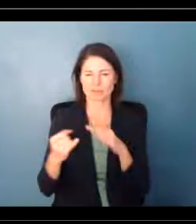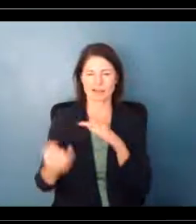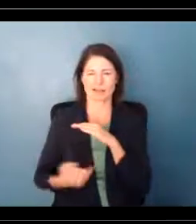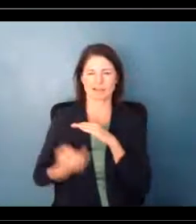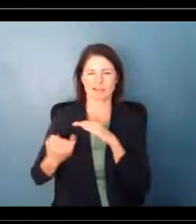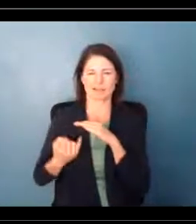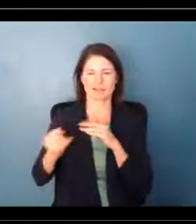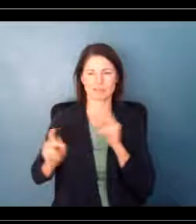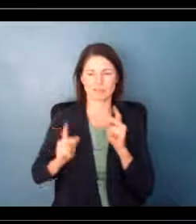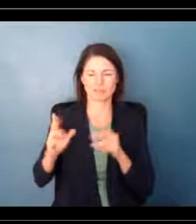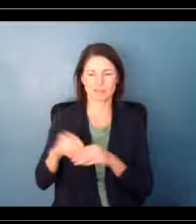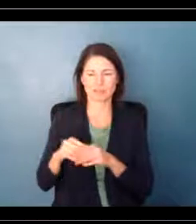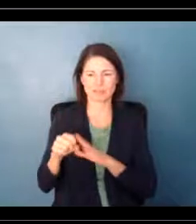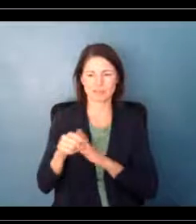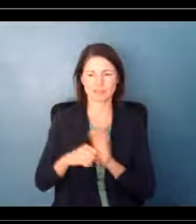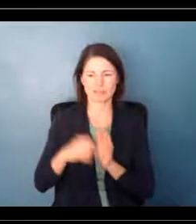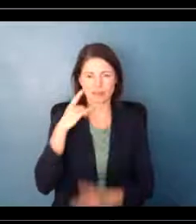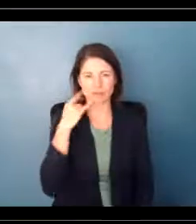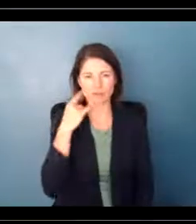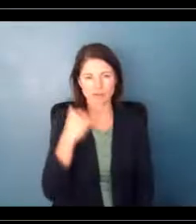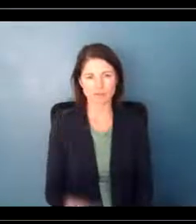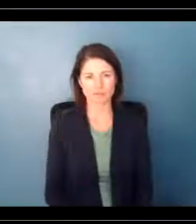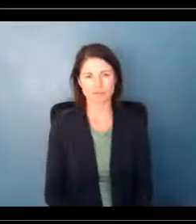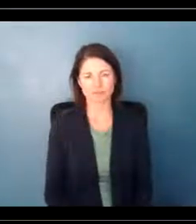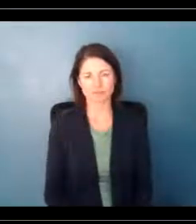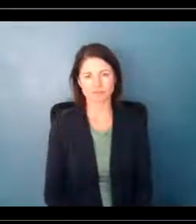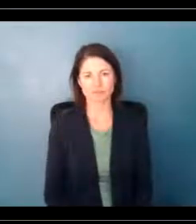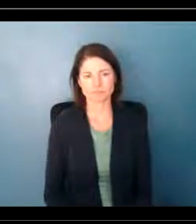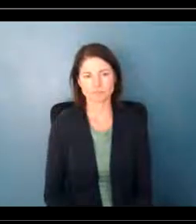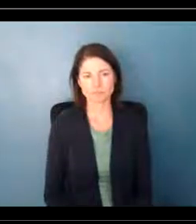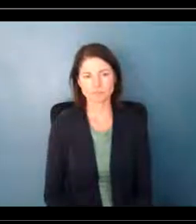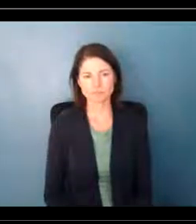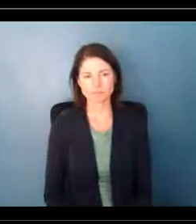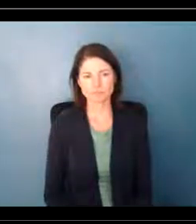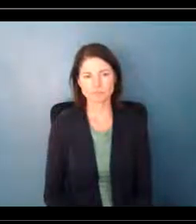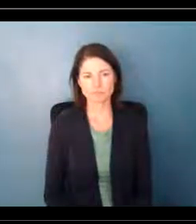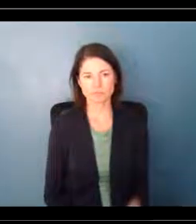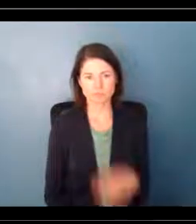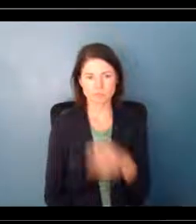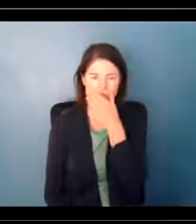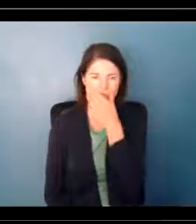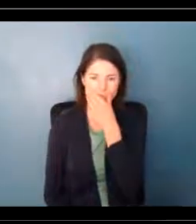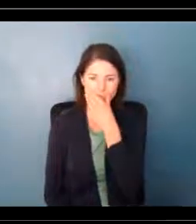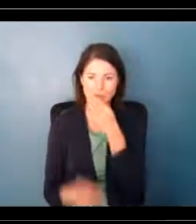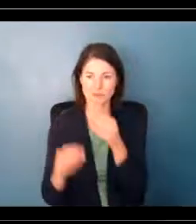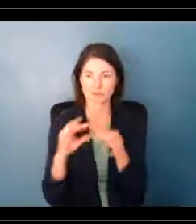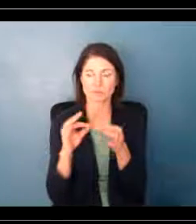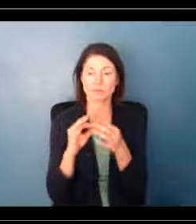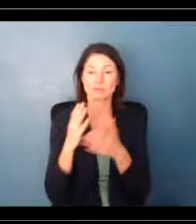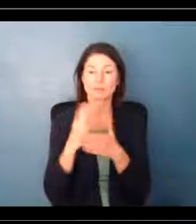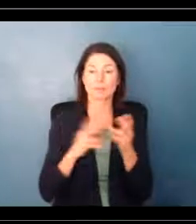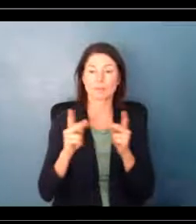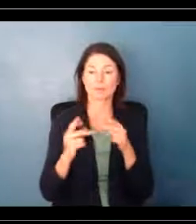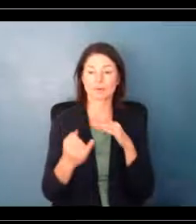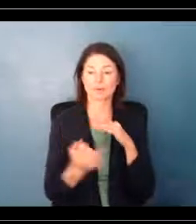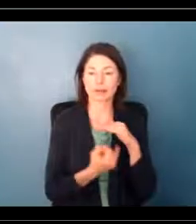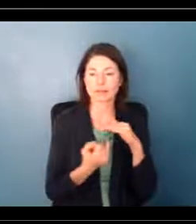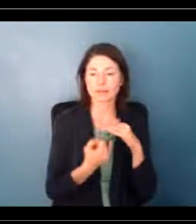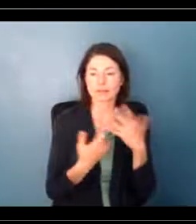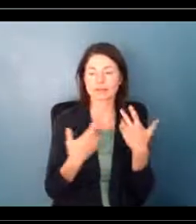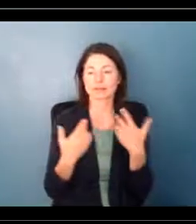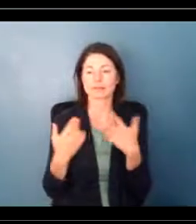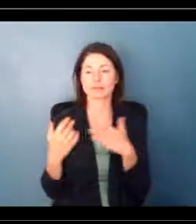the state of California. Because, in your comments, you said, some of those folks in rural areas and isolated areas don't